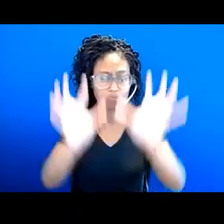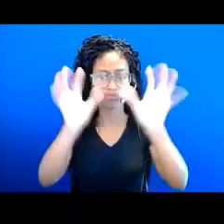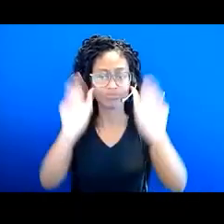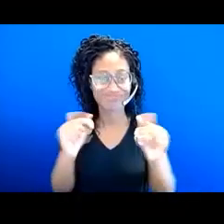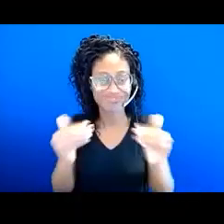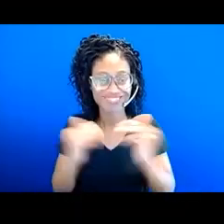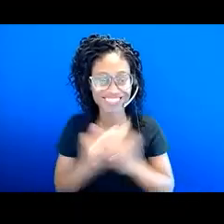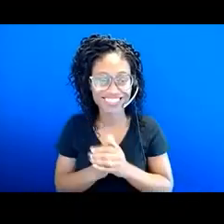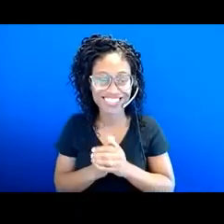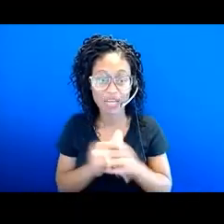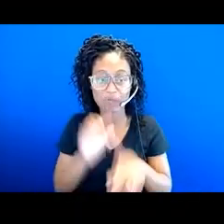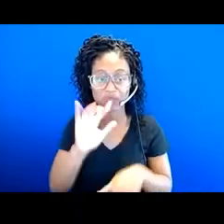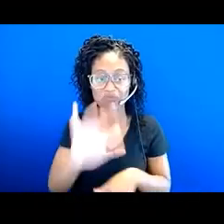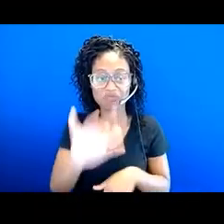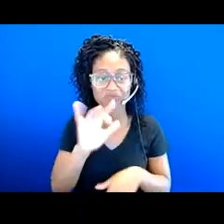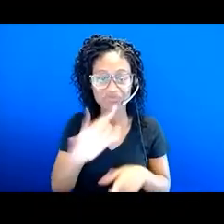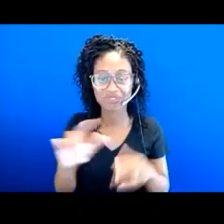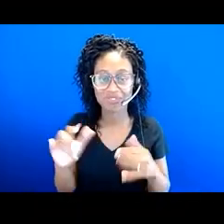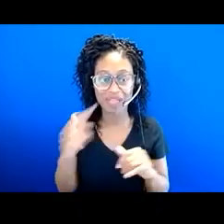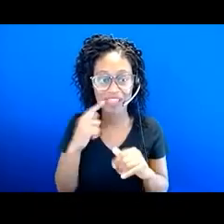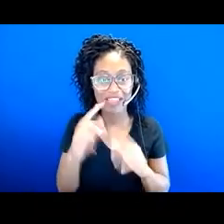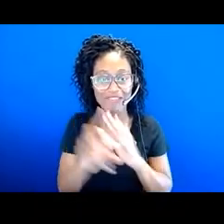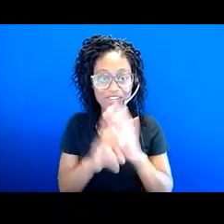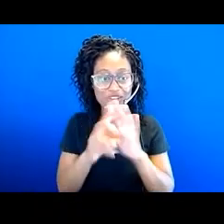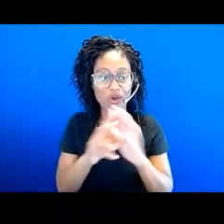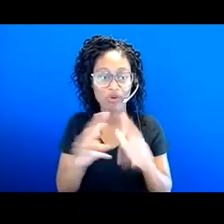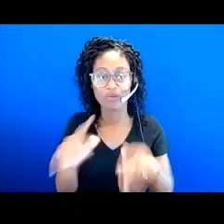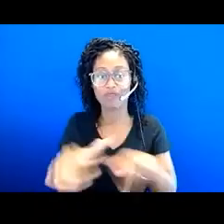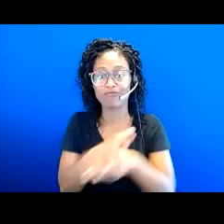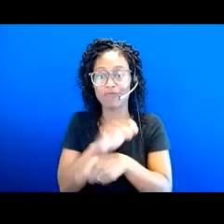video, go to full screen.